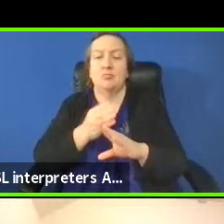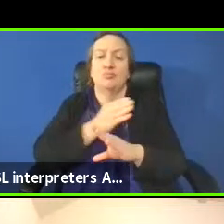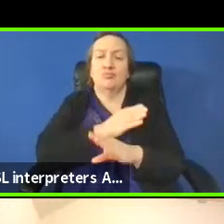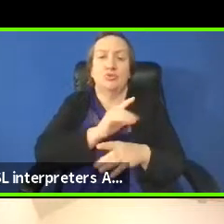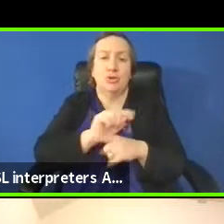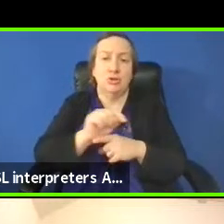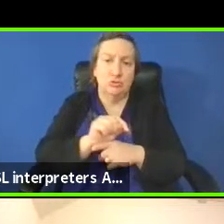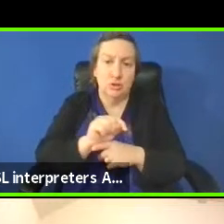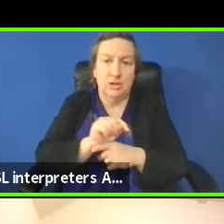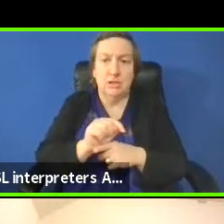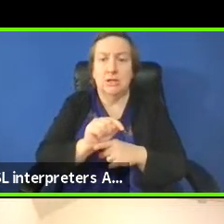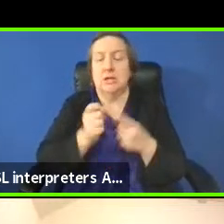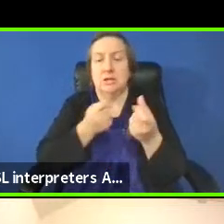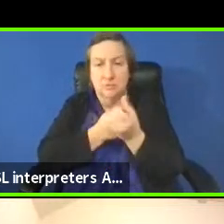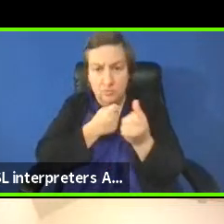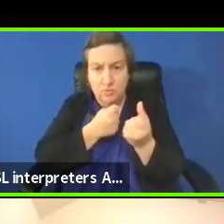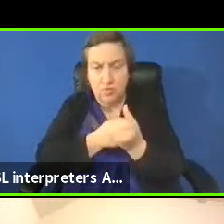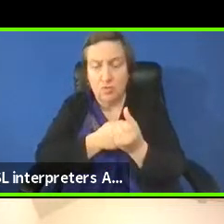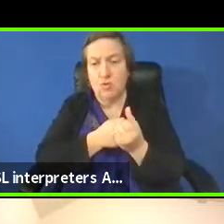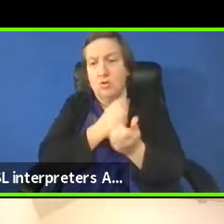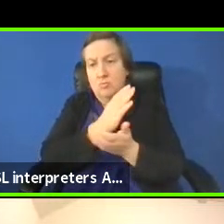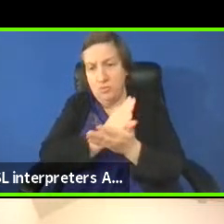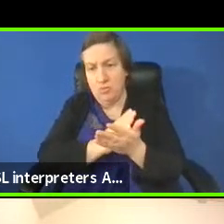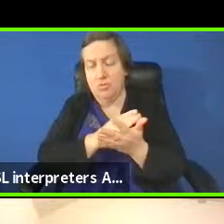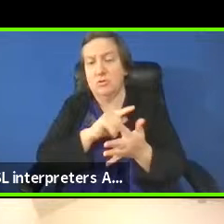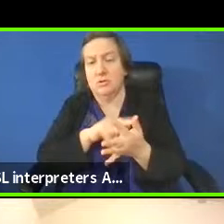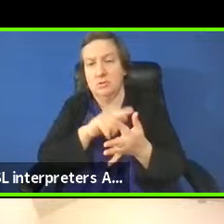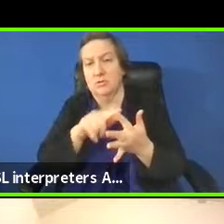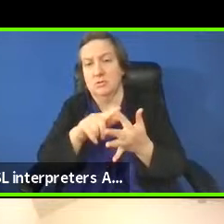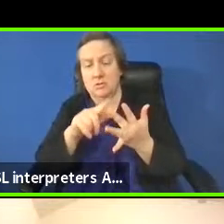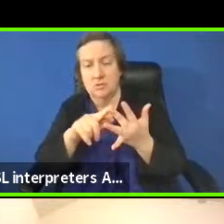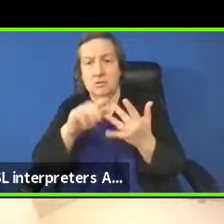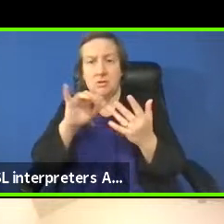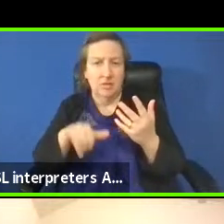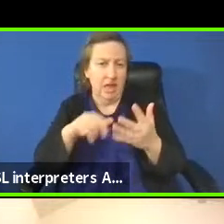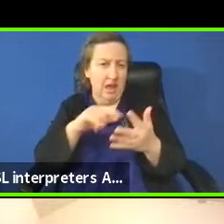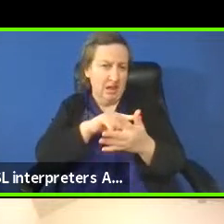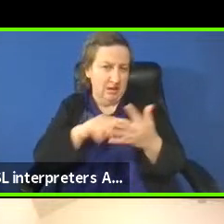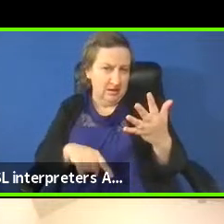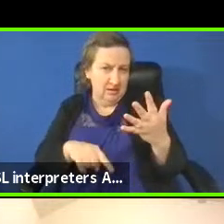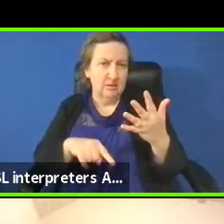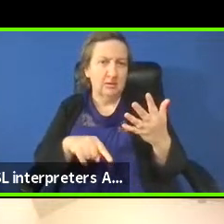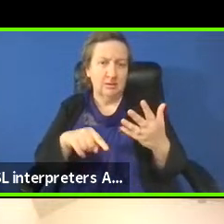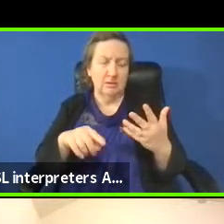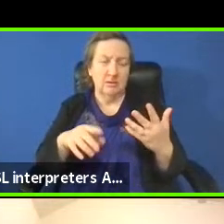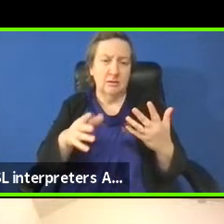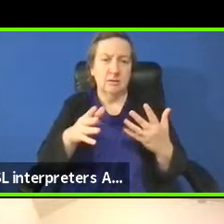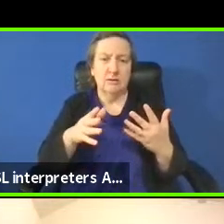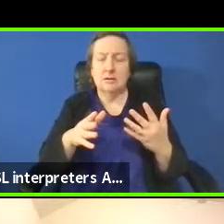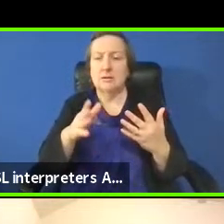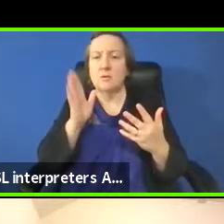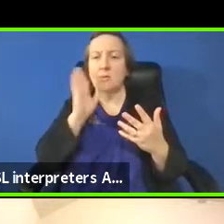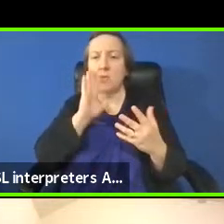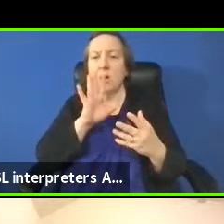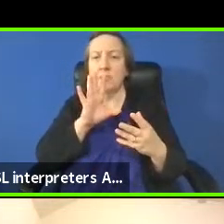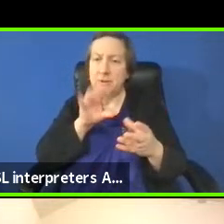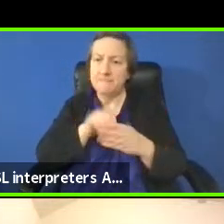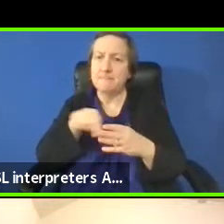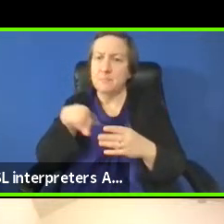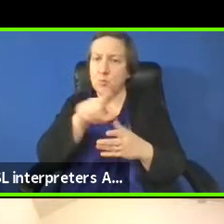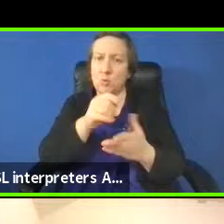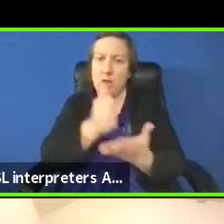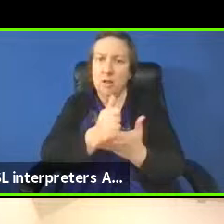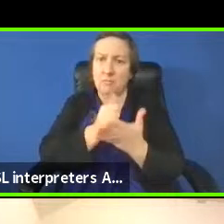pre-training and support elements. So all of those things that are going to be, that you guys are going to